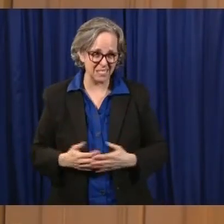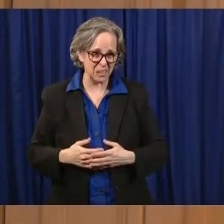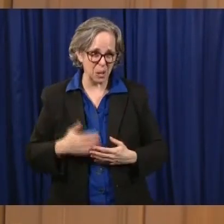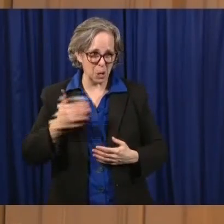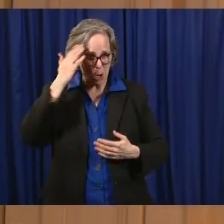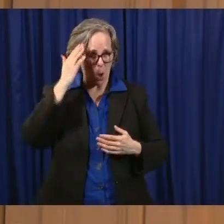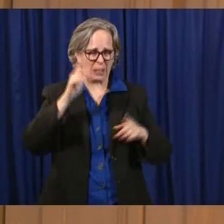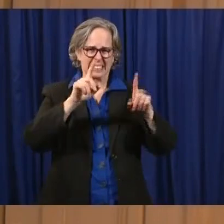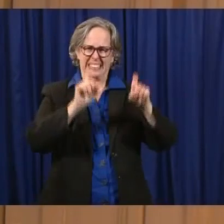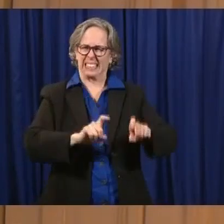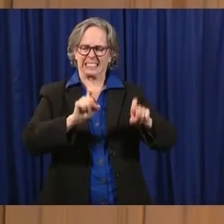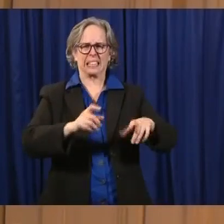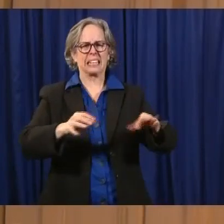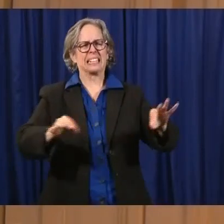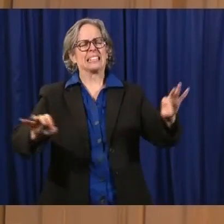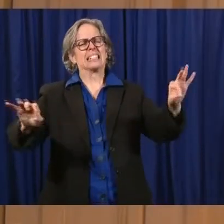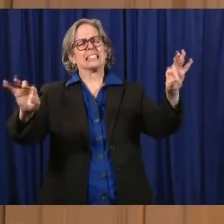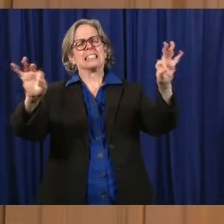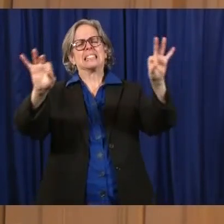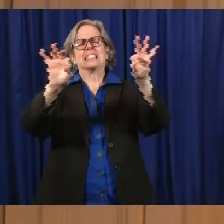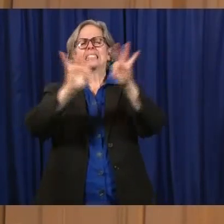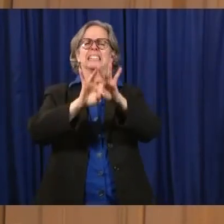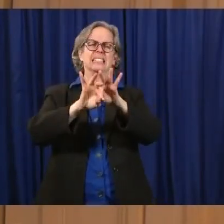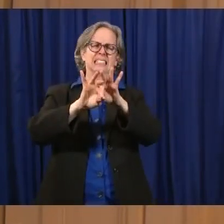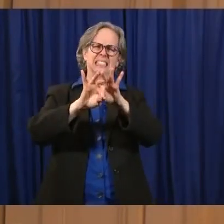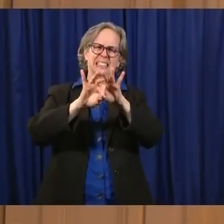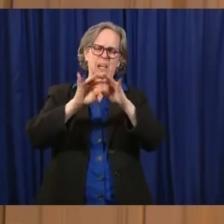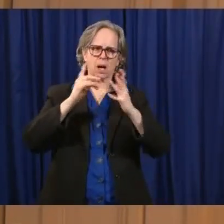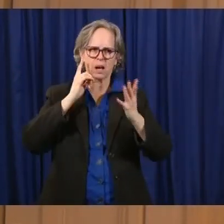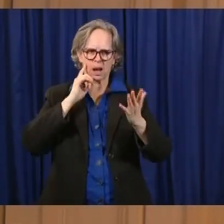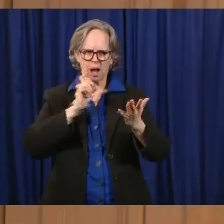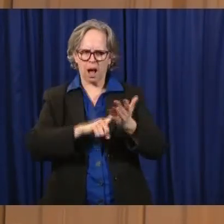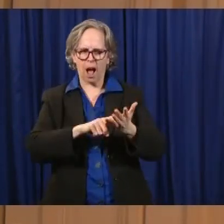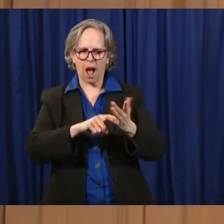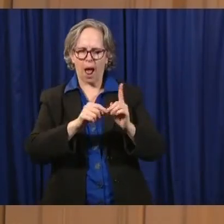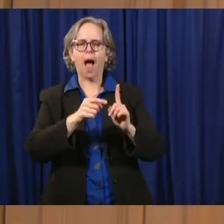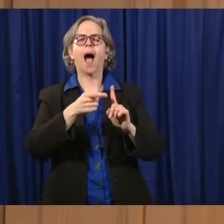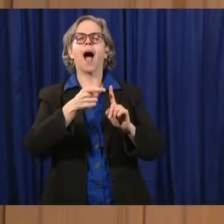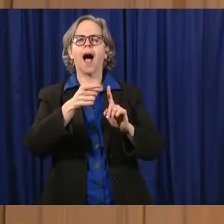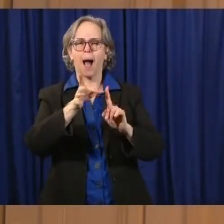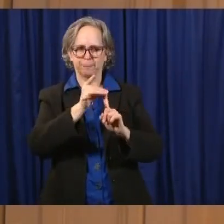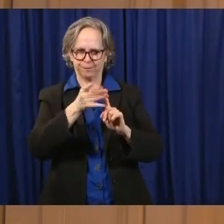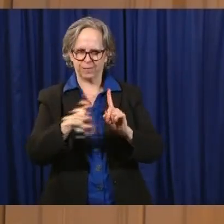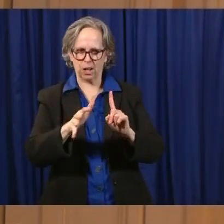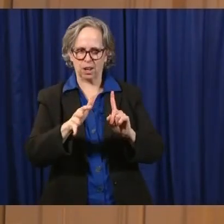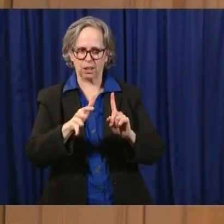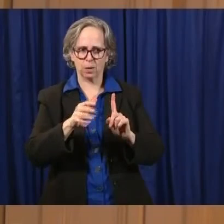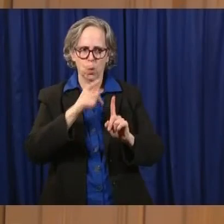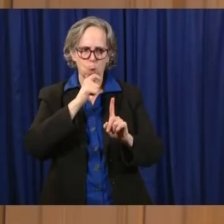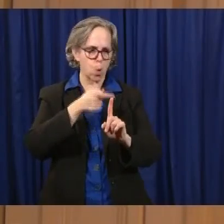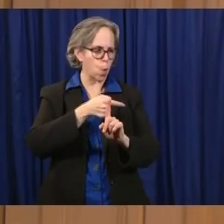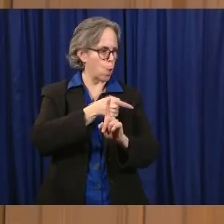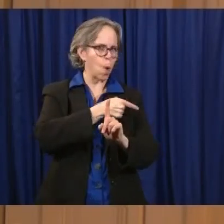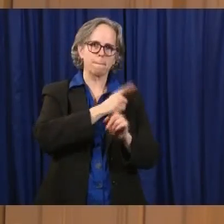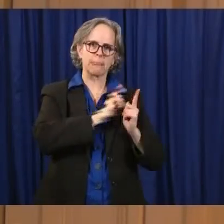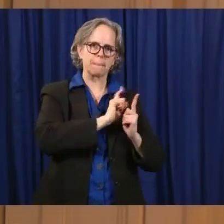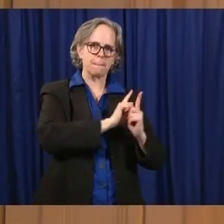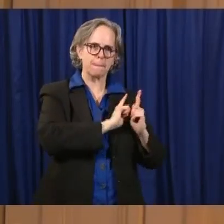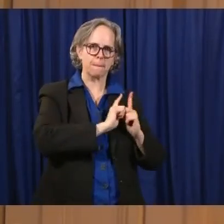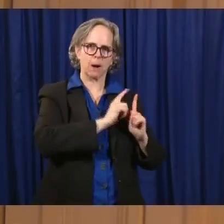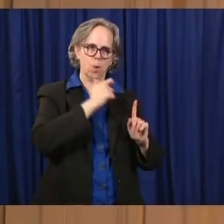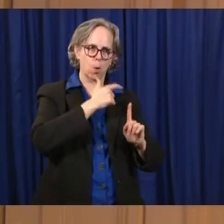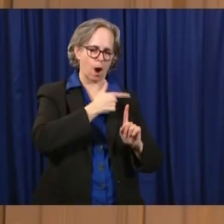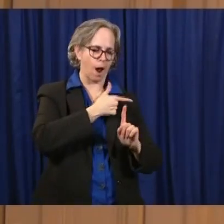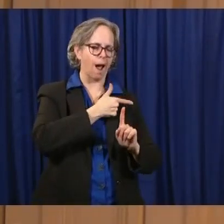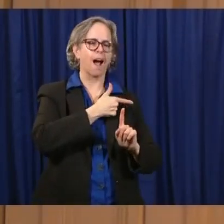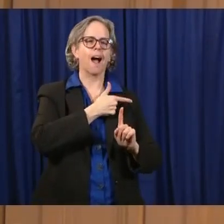to start to acknowledge cases when they happen, do contact tracing, and slow the spread. And those are all things that are